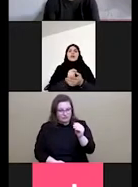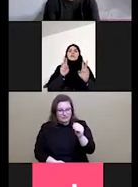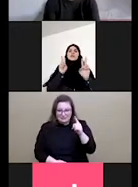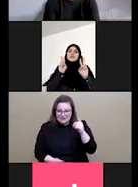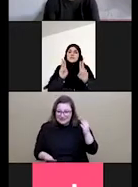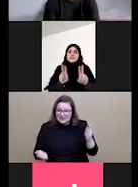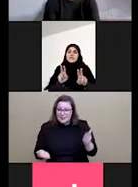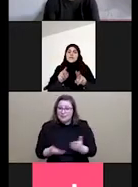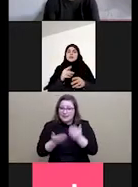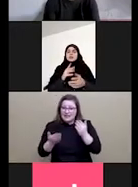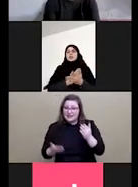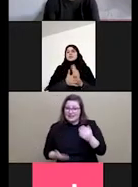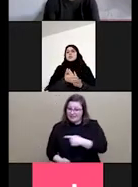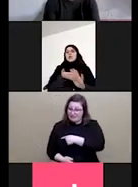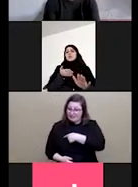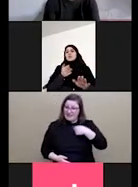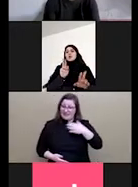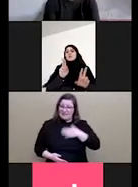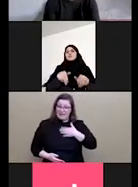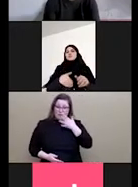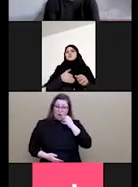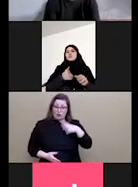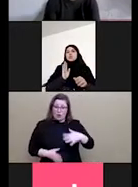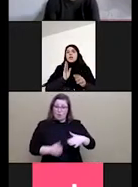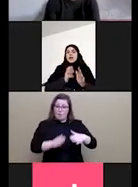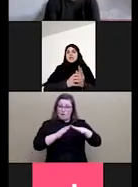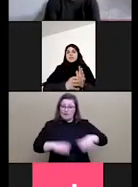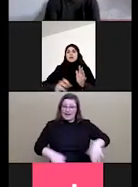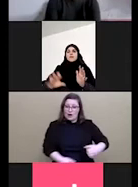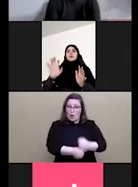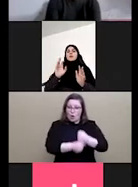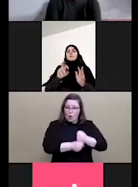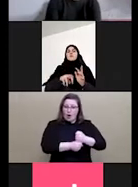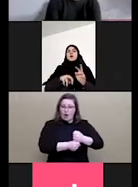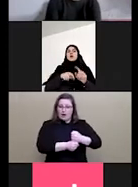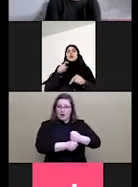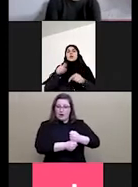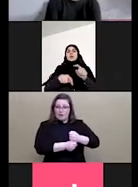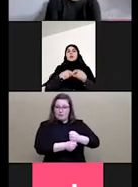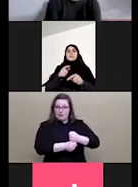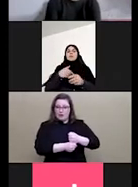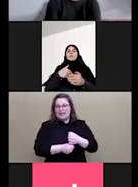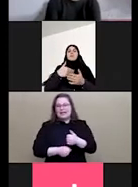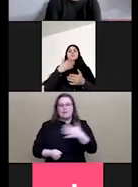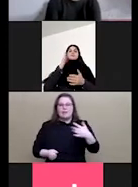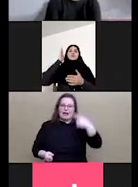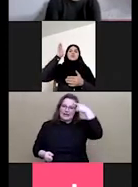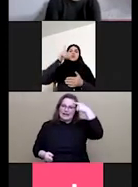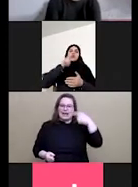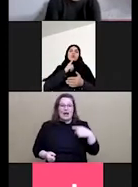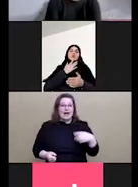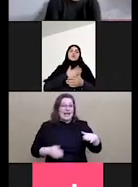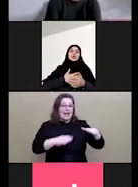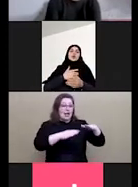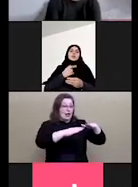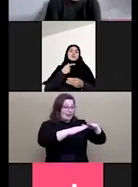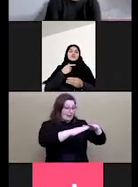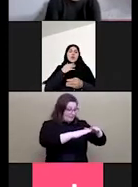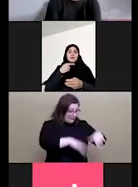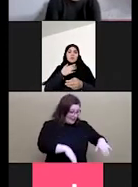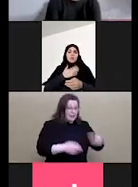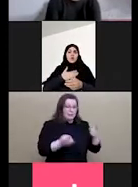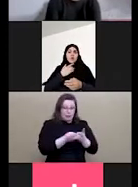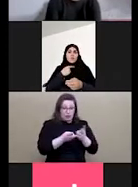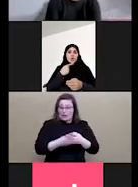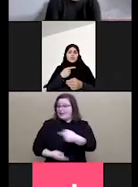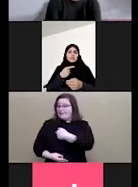if we want to talk about stable peace, if we don't talk about peace only as mere absence of weapons and absence of war,